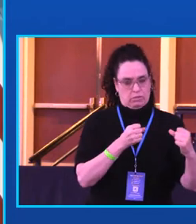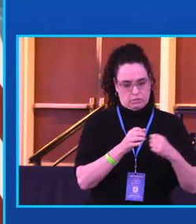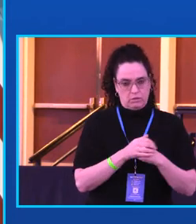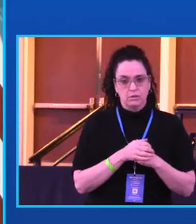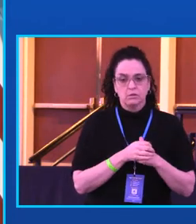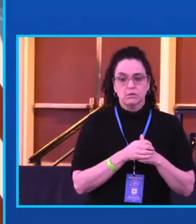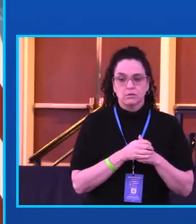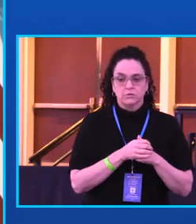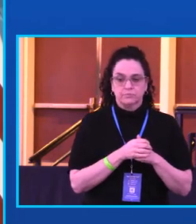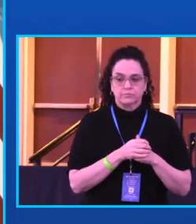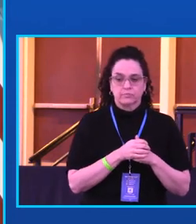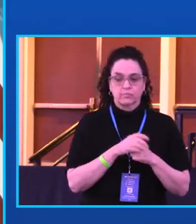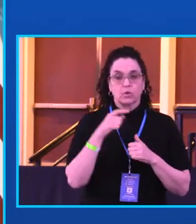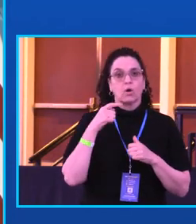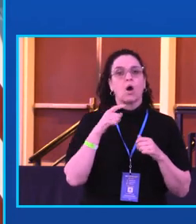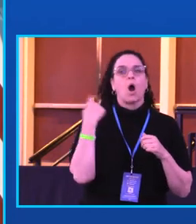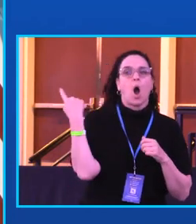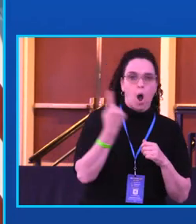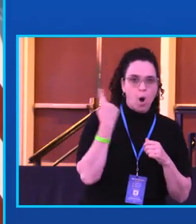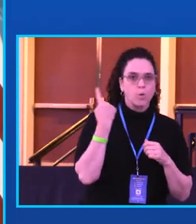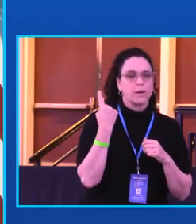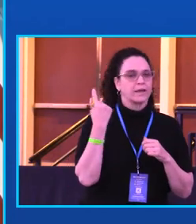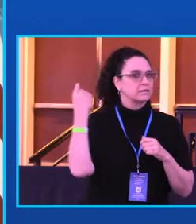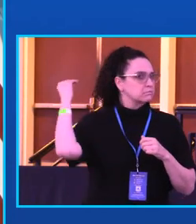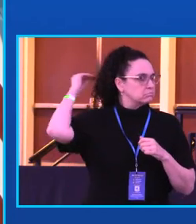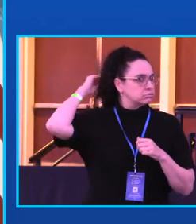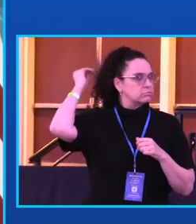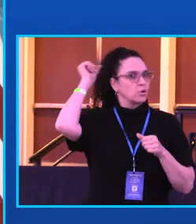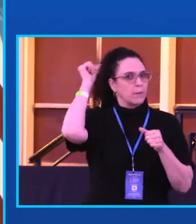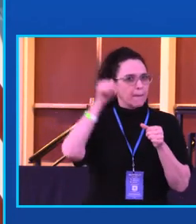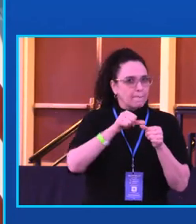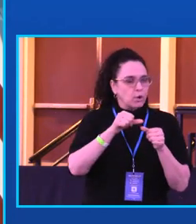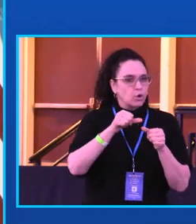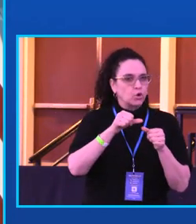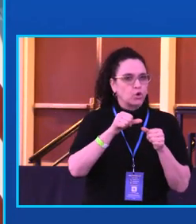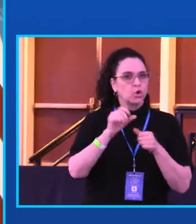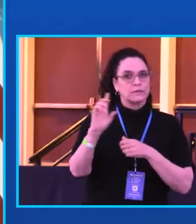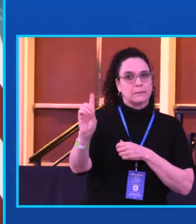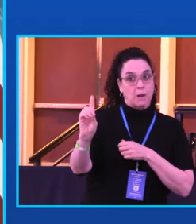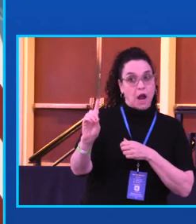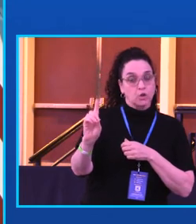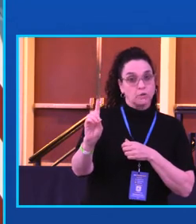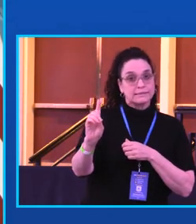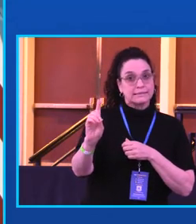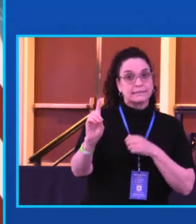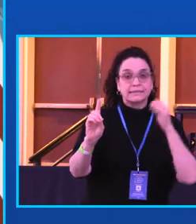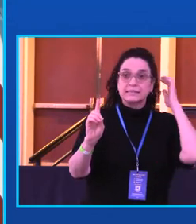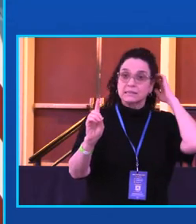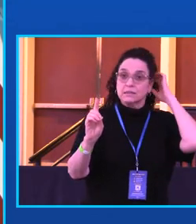And we must always remember the duality of a democracy in that, yes, there is